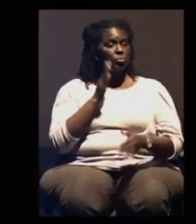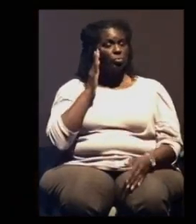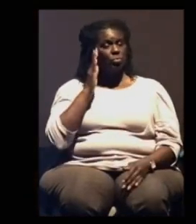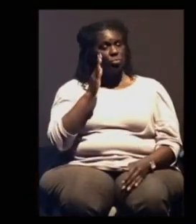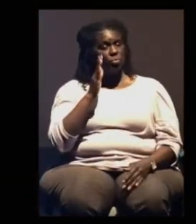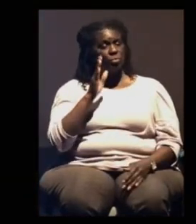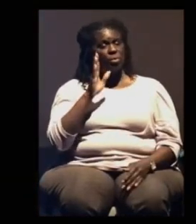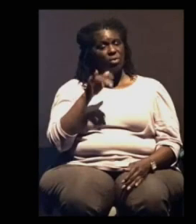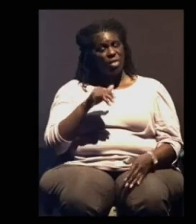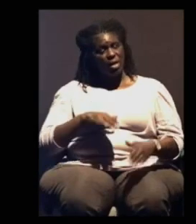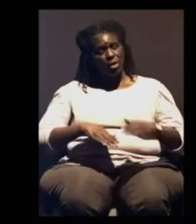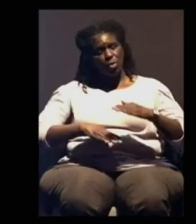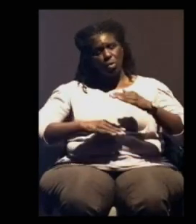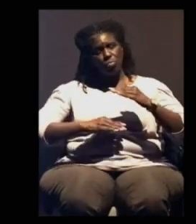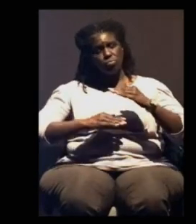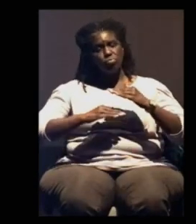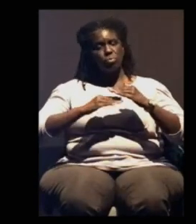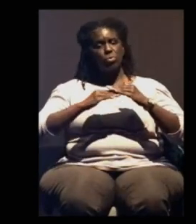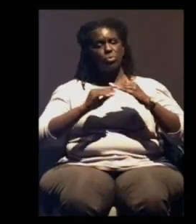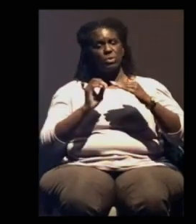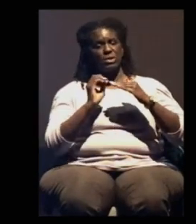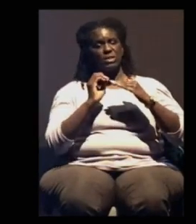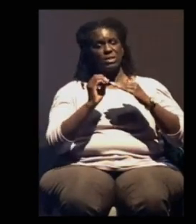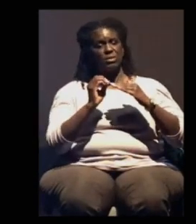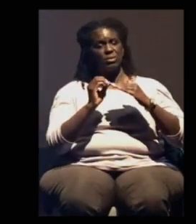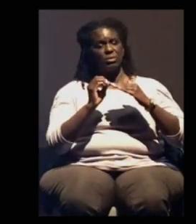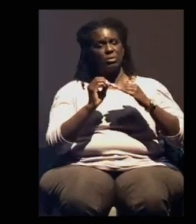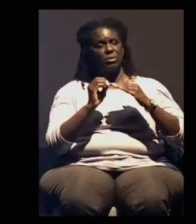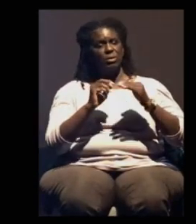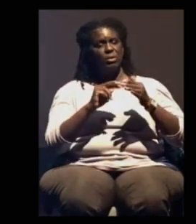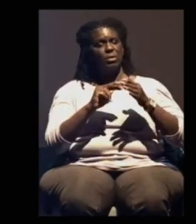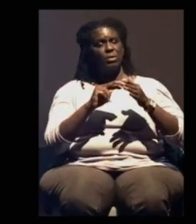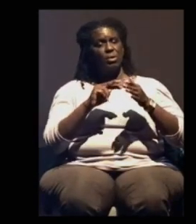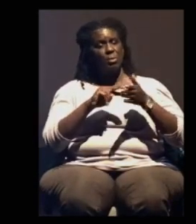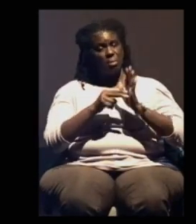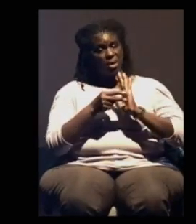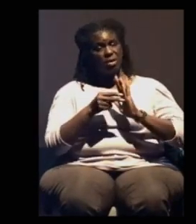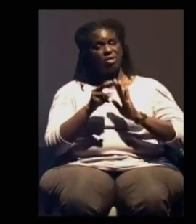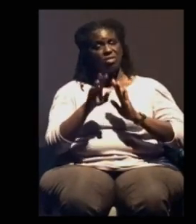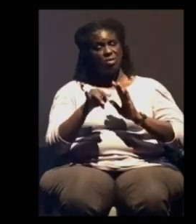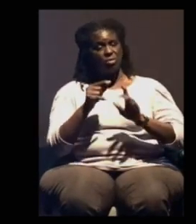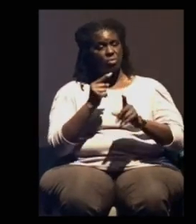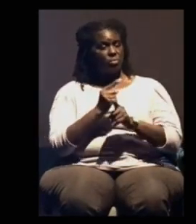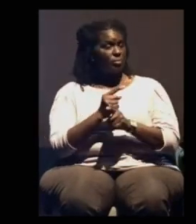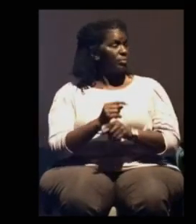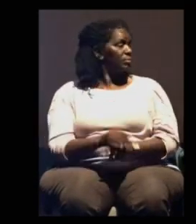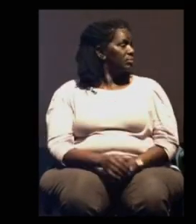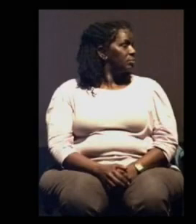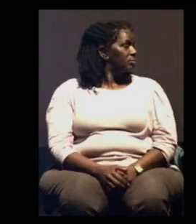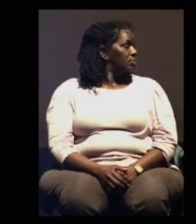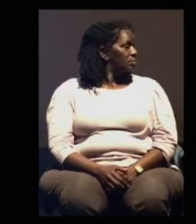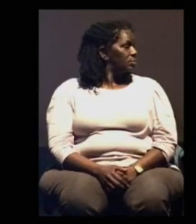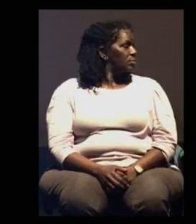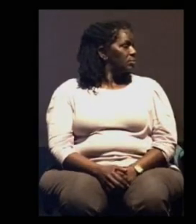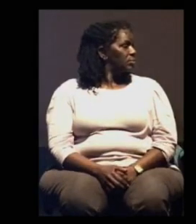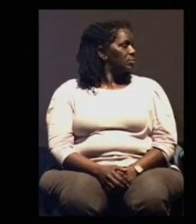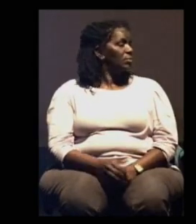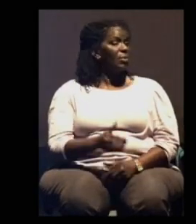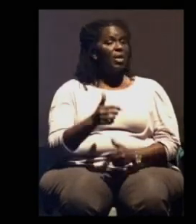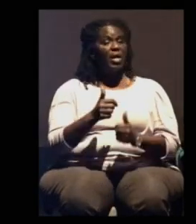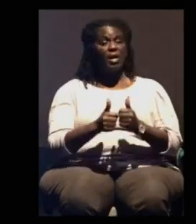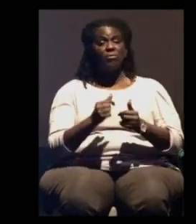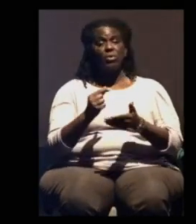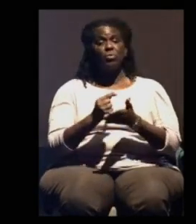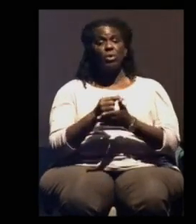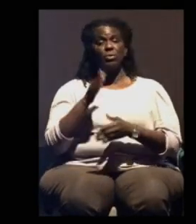in terms of their non-applicability. They're correct. In fact, every commencement address